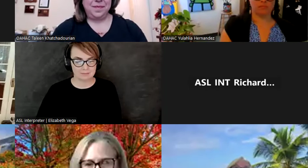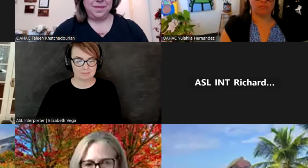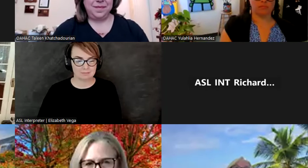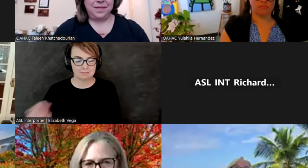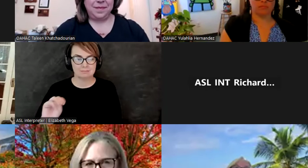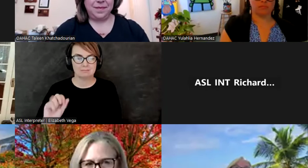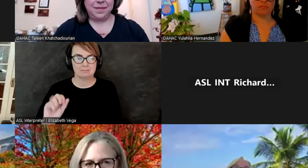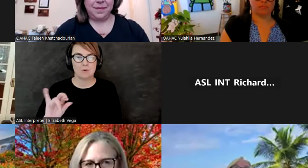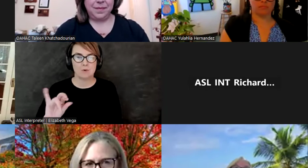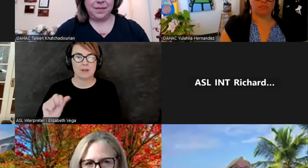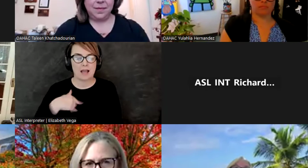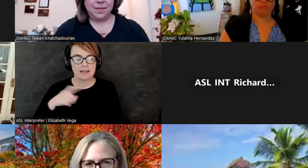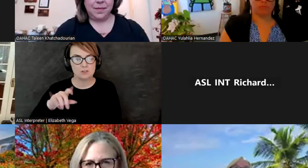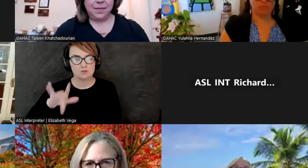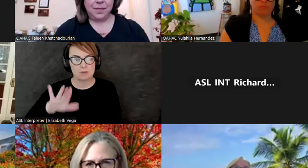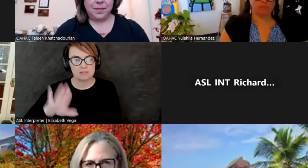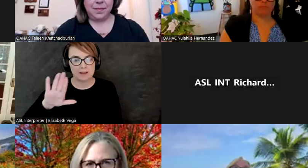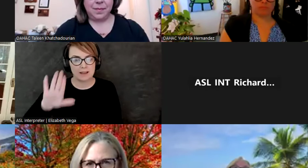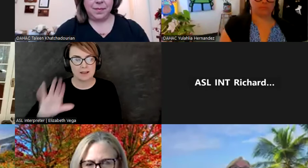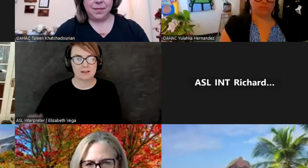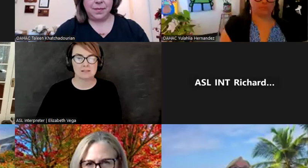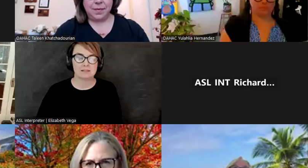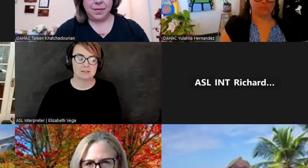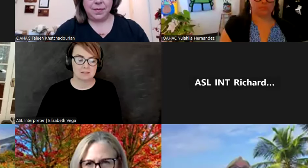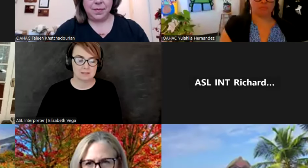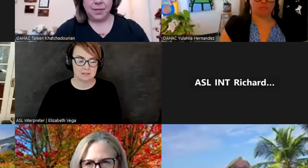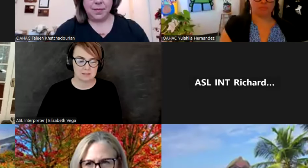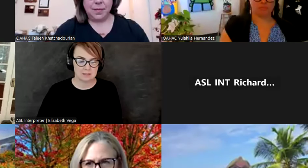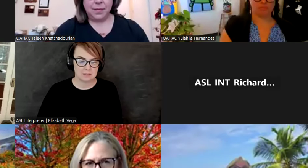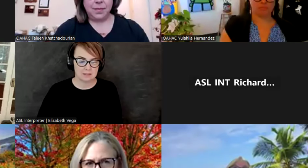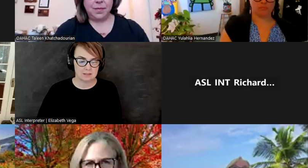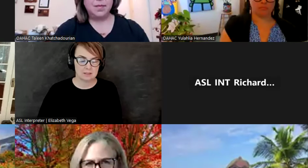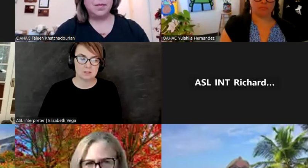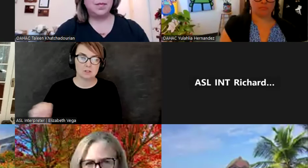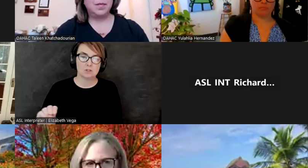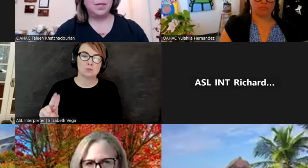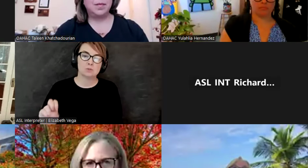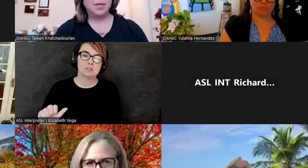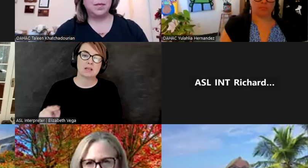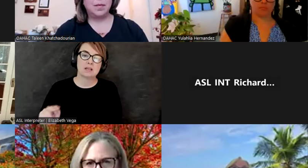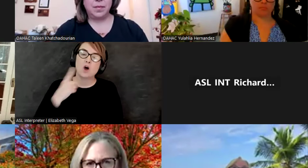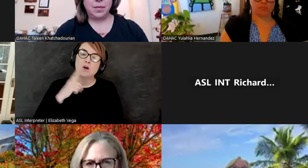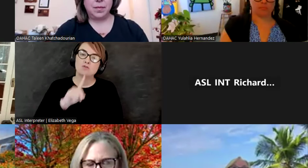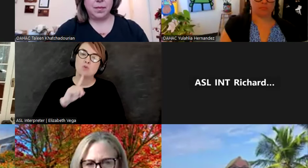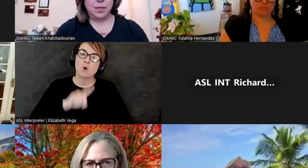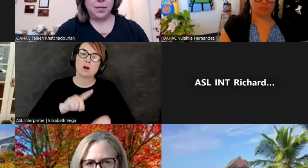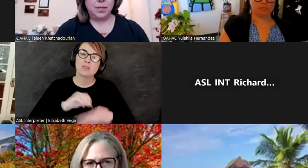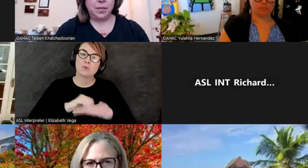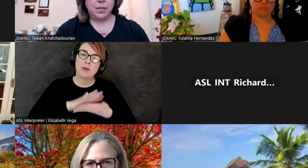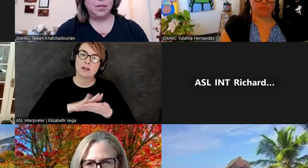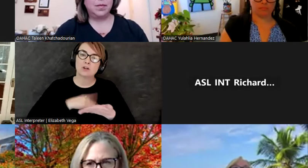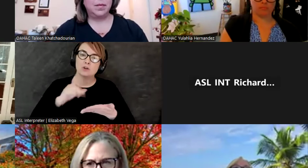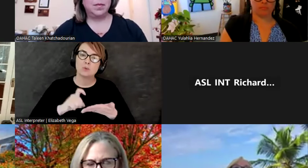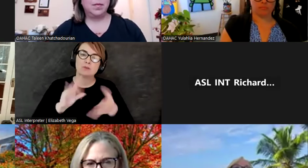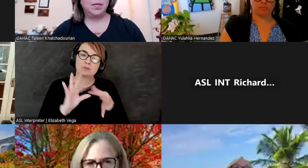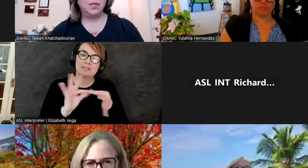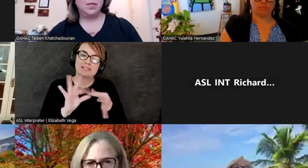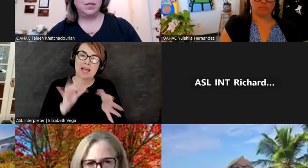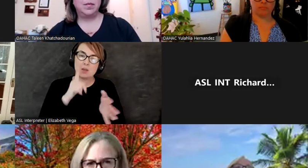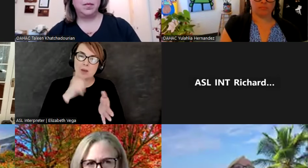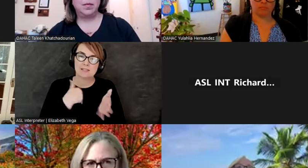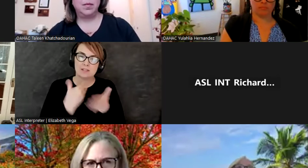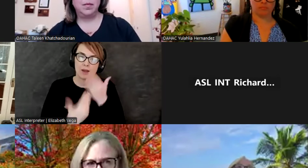Okay, I see. Karen, I think you're going to have to say for the record who has their hands up. Okay, thanks, Susan. So